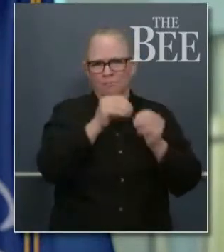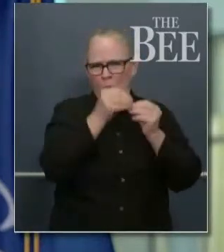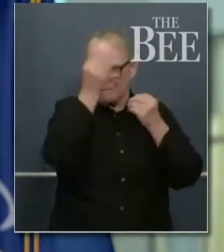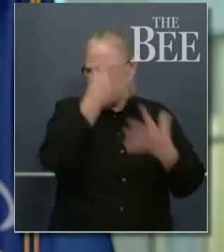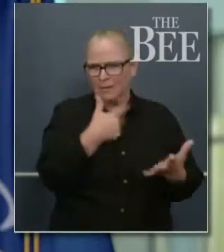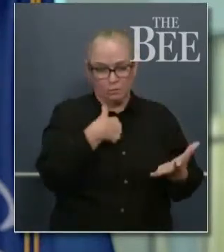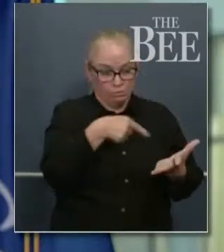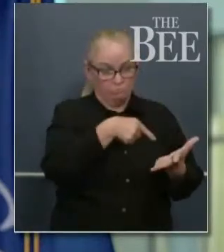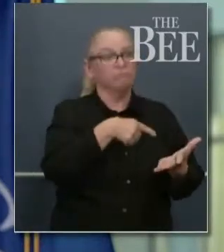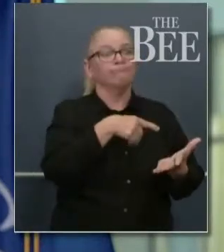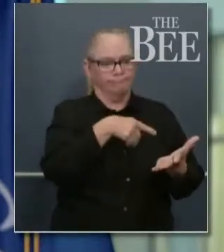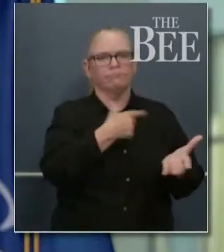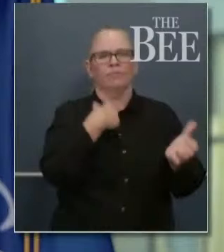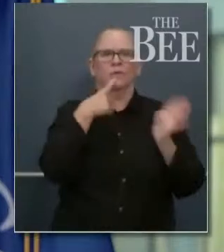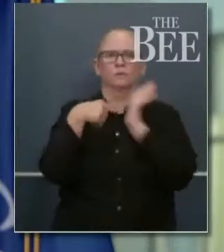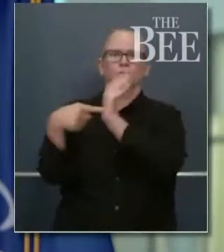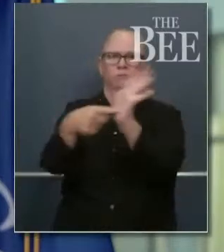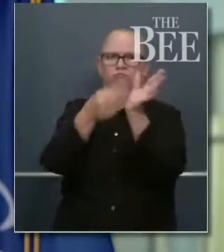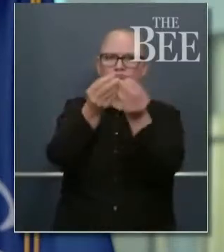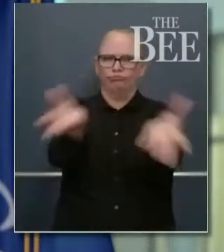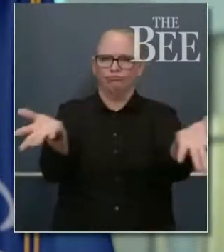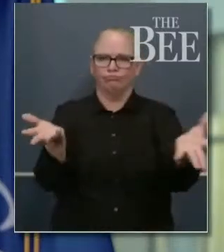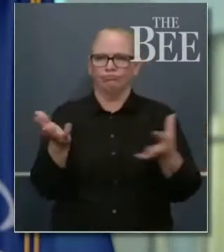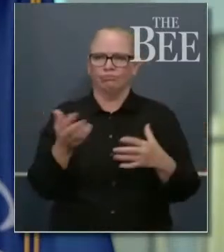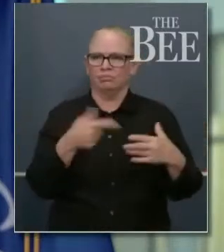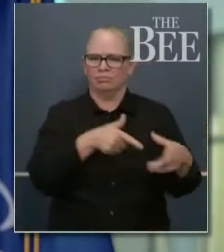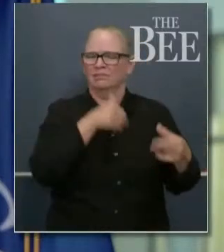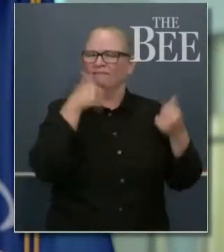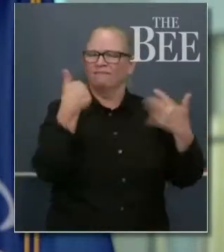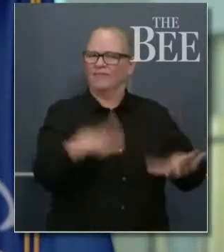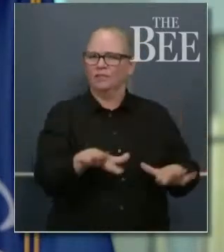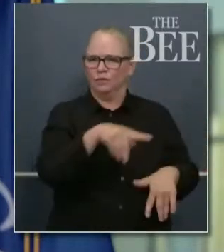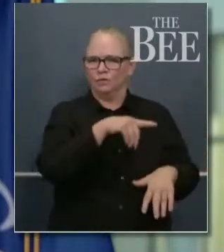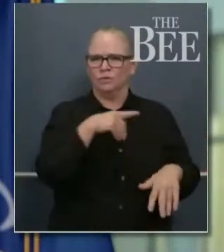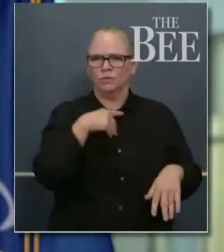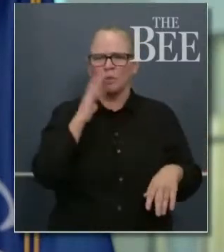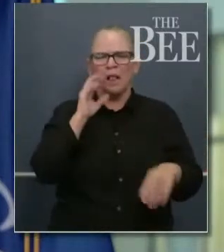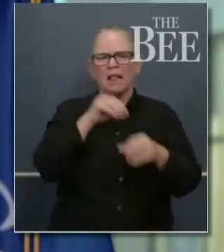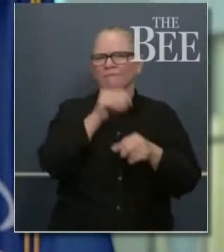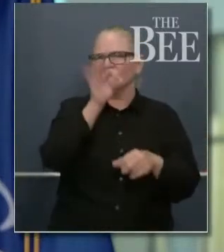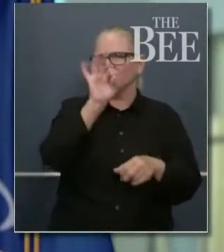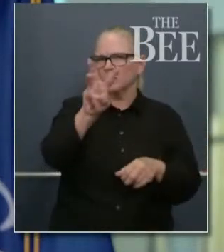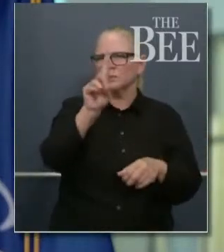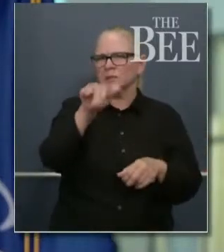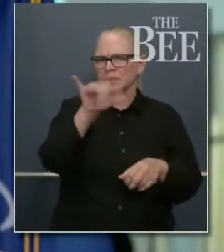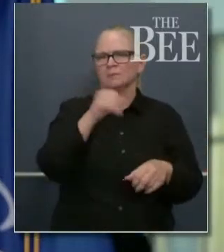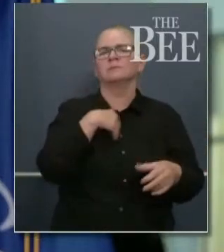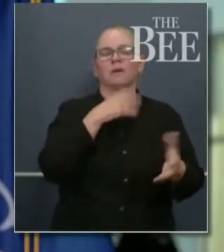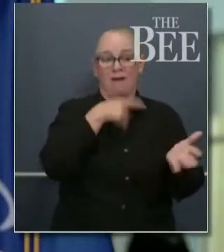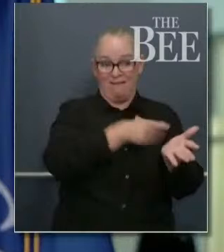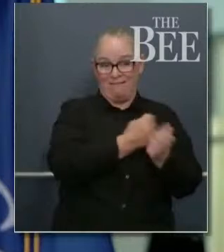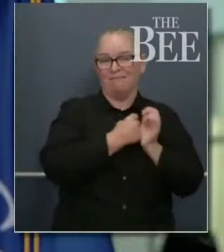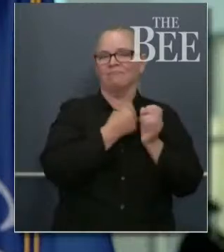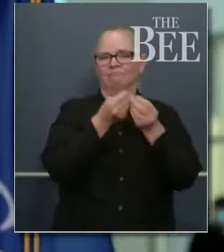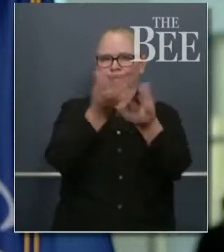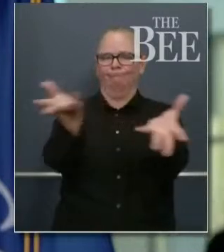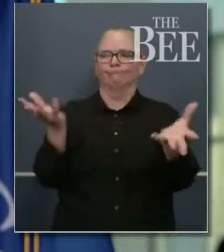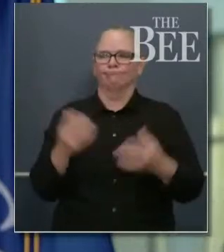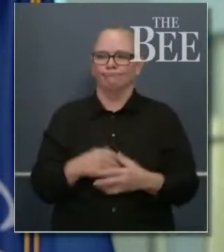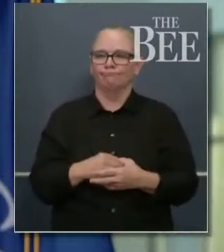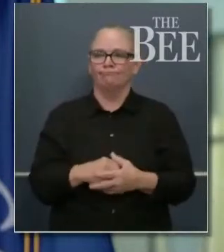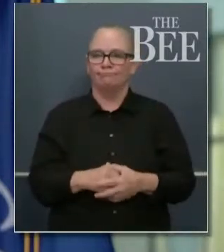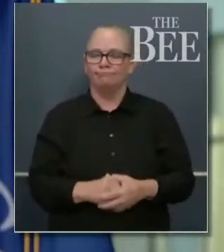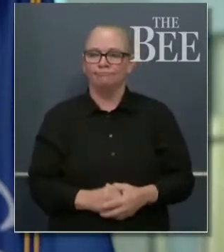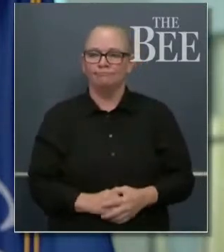to see, which is not yet complete and will be quite literally in the next few days, is I want to see the response to